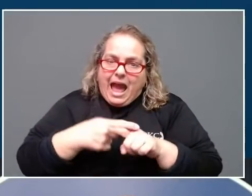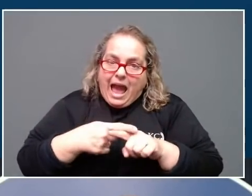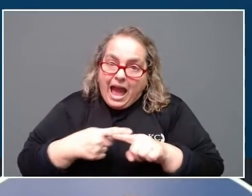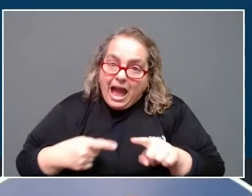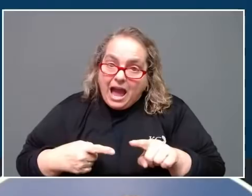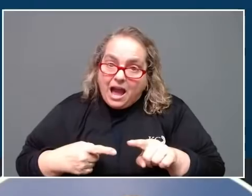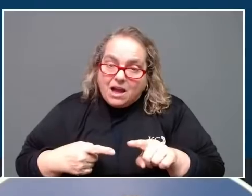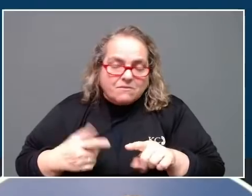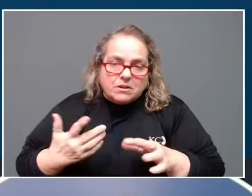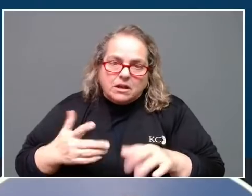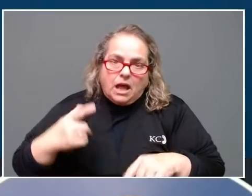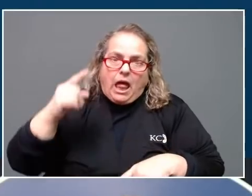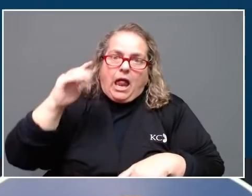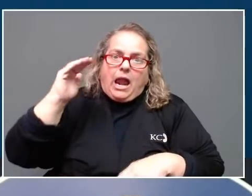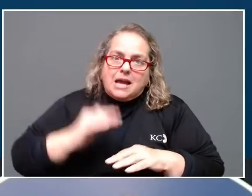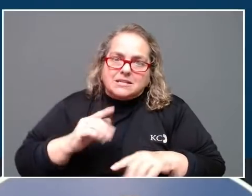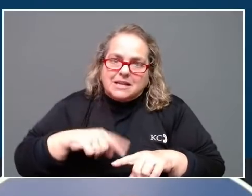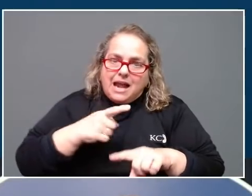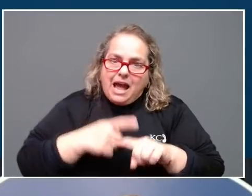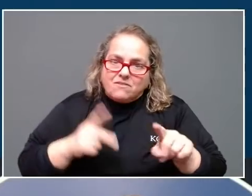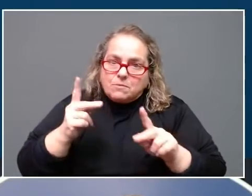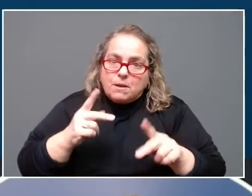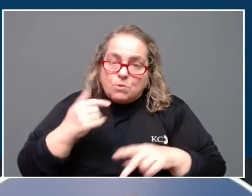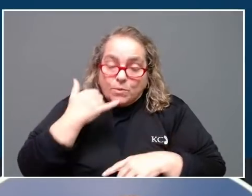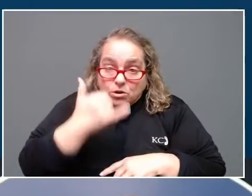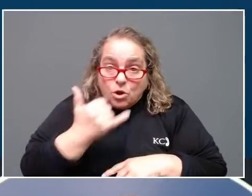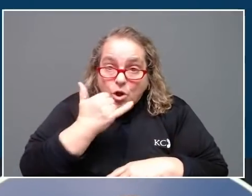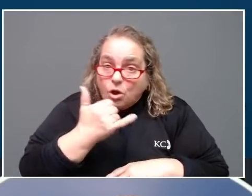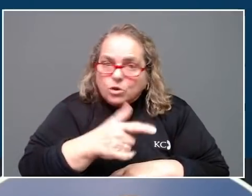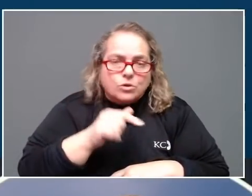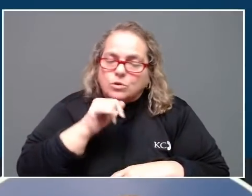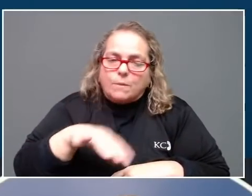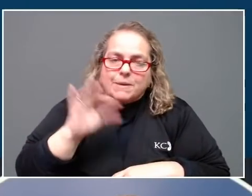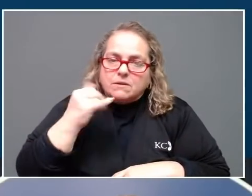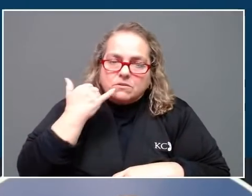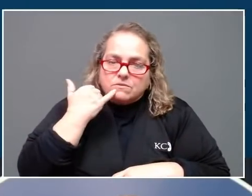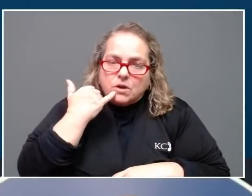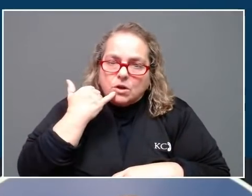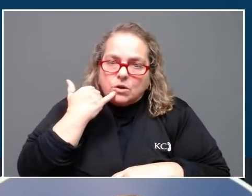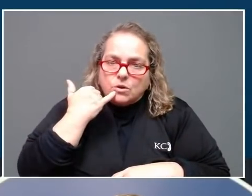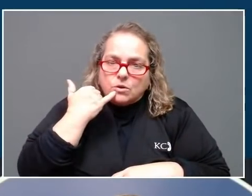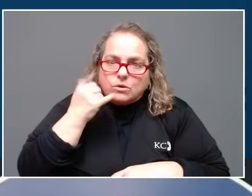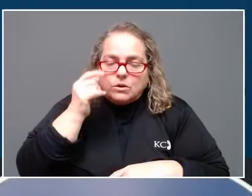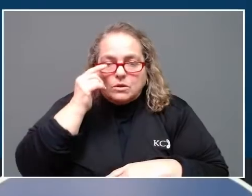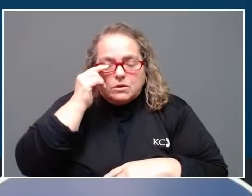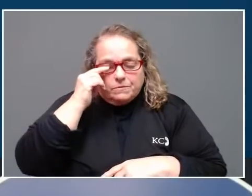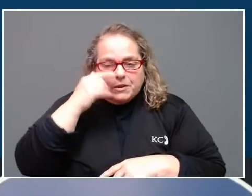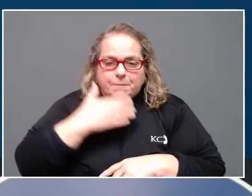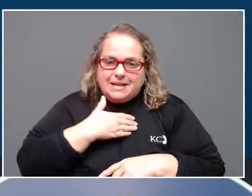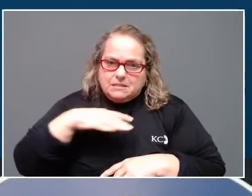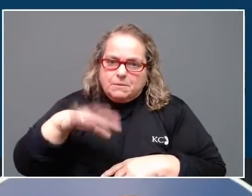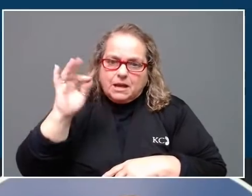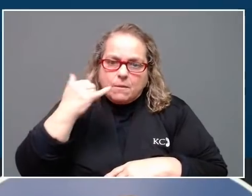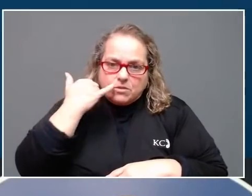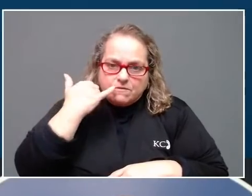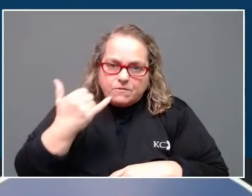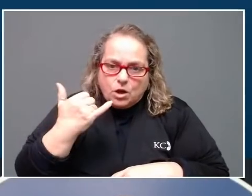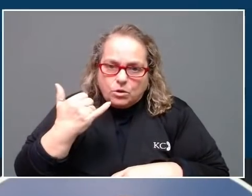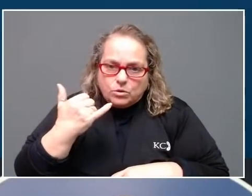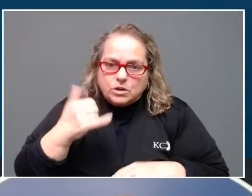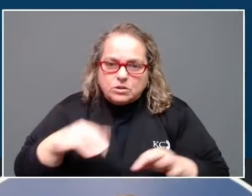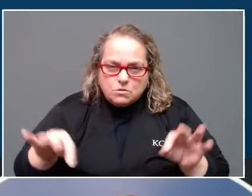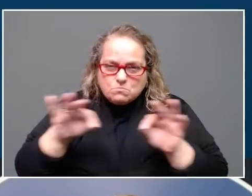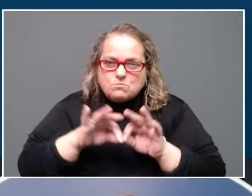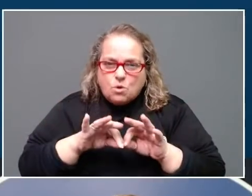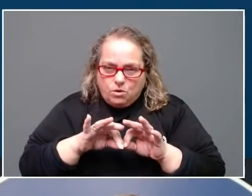than half of the people that are called pick up the phone, even though we're calling the number that the individual left with FEMA. We're also